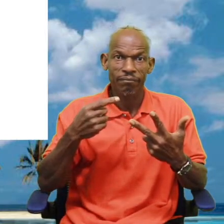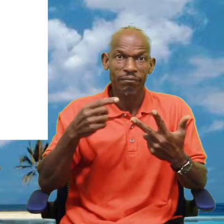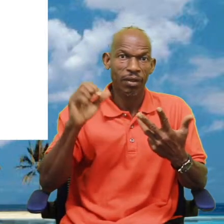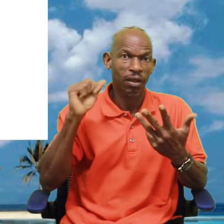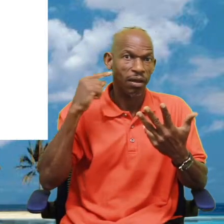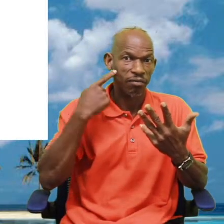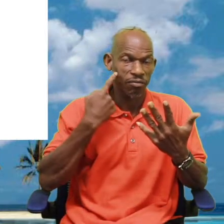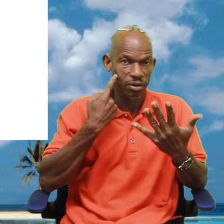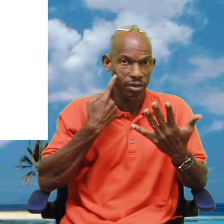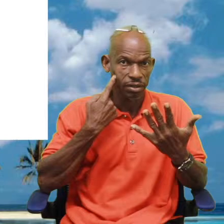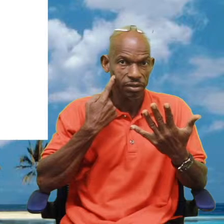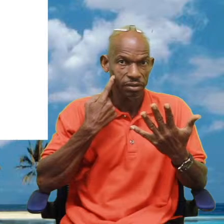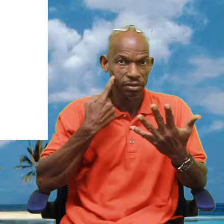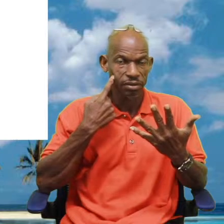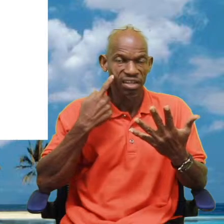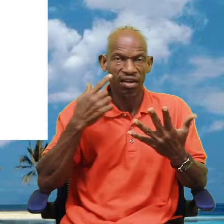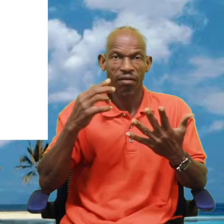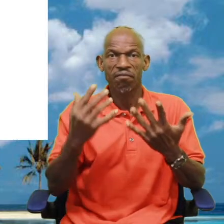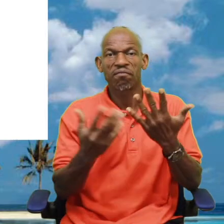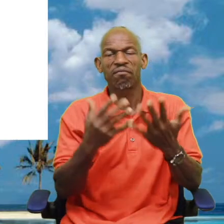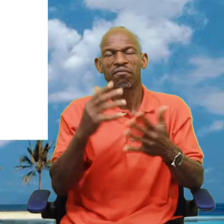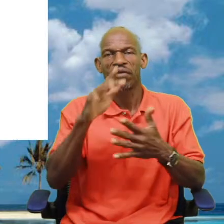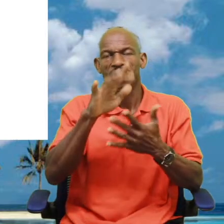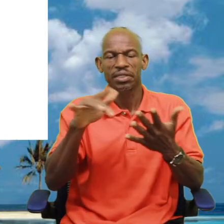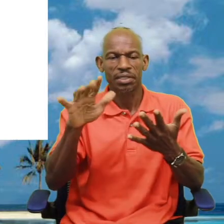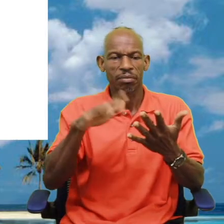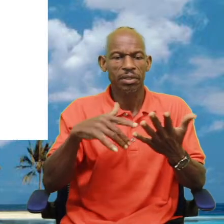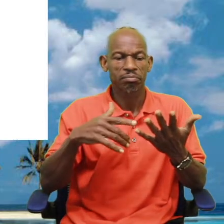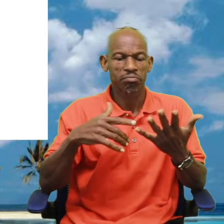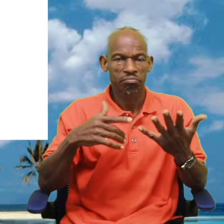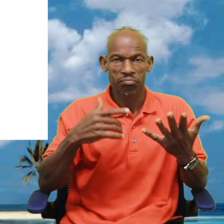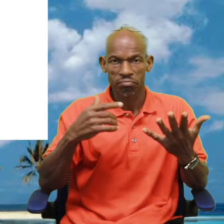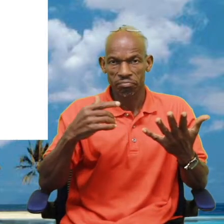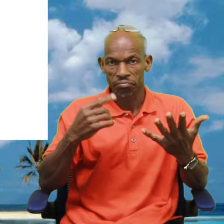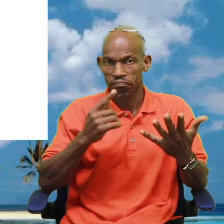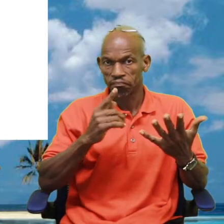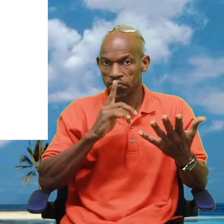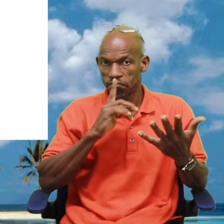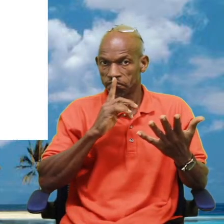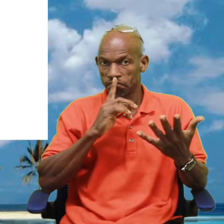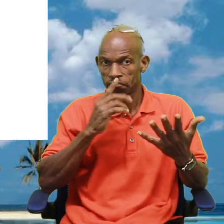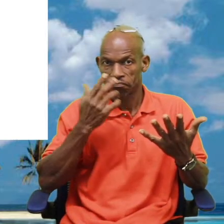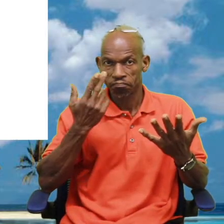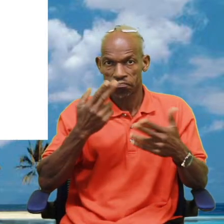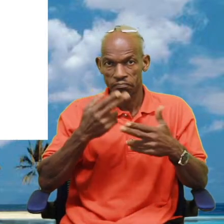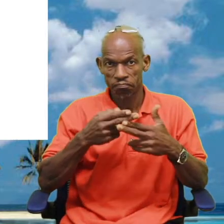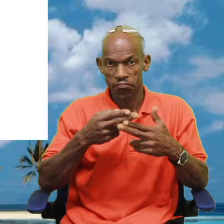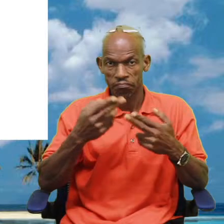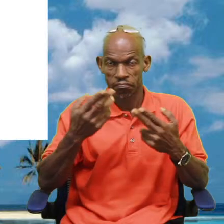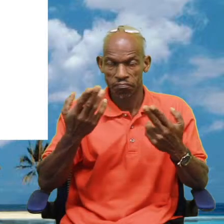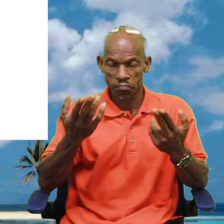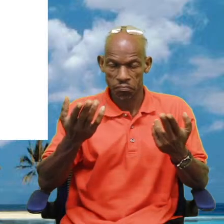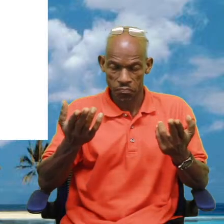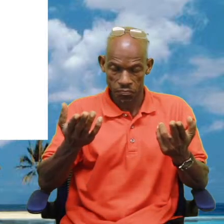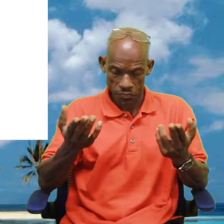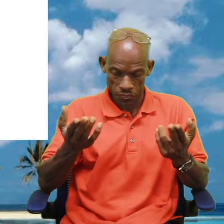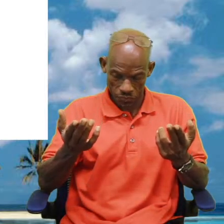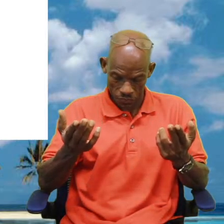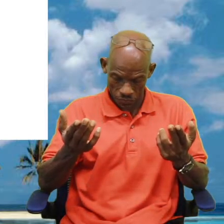Avril, and I don't know who is Fire Tablet. I know some people have problems with their cameras, so